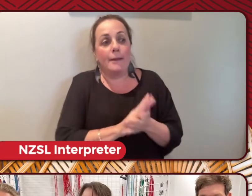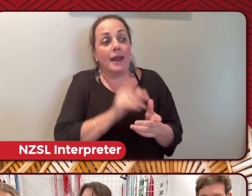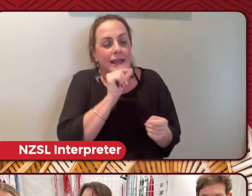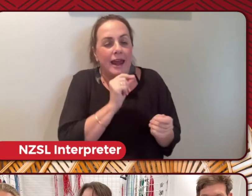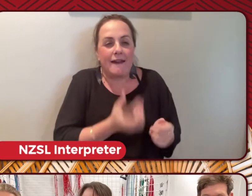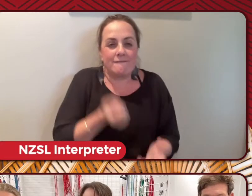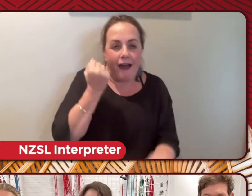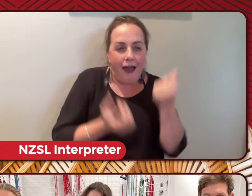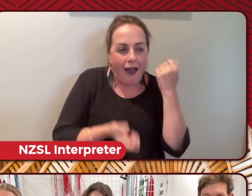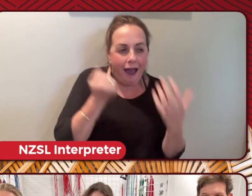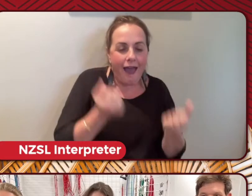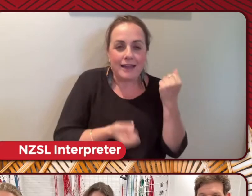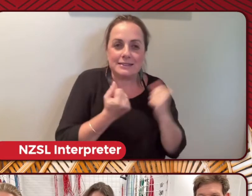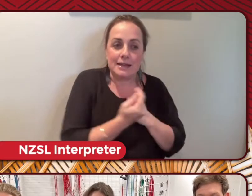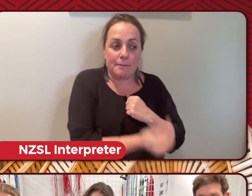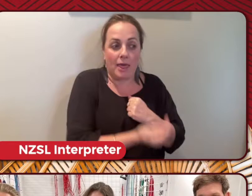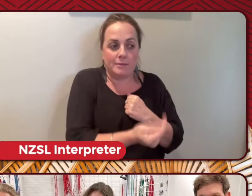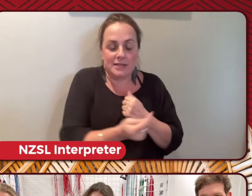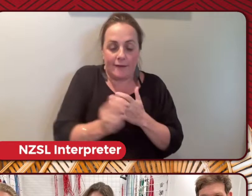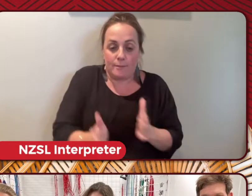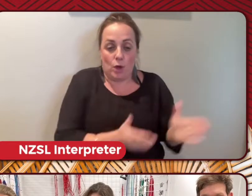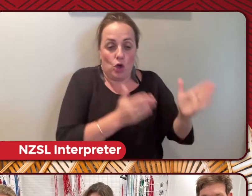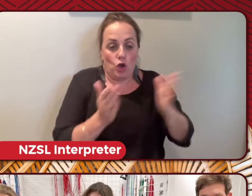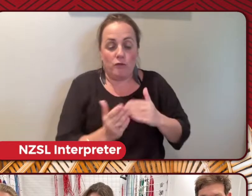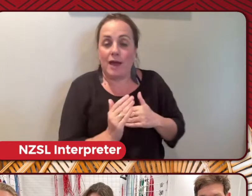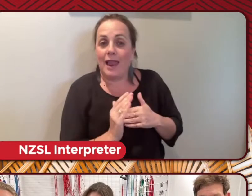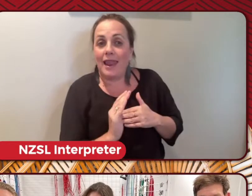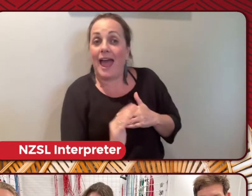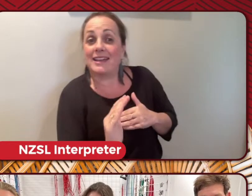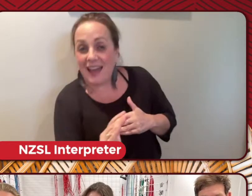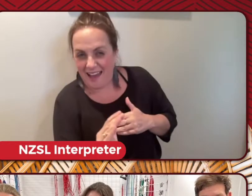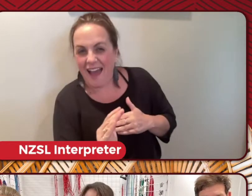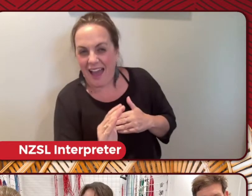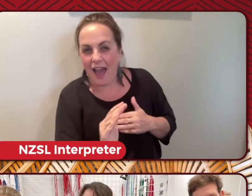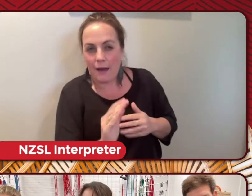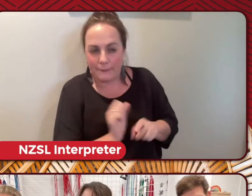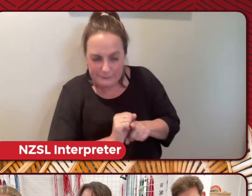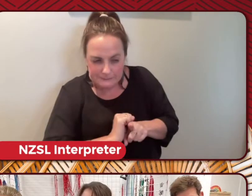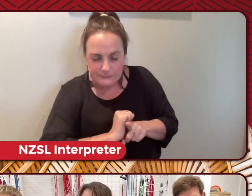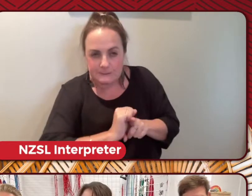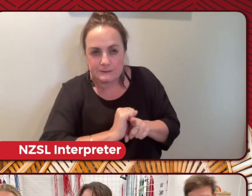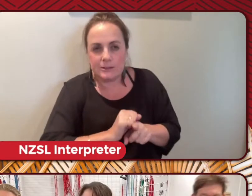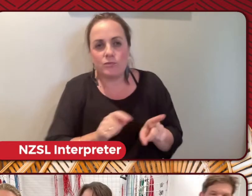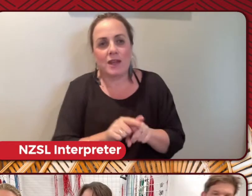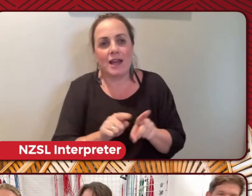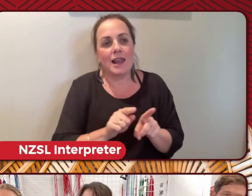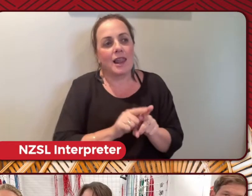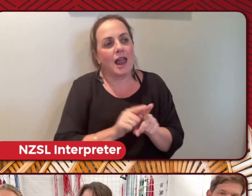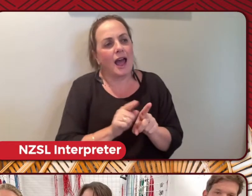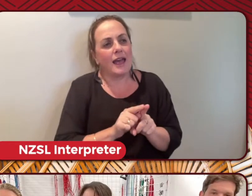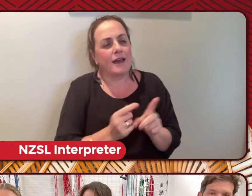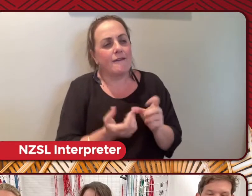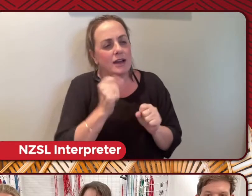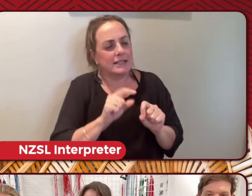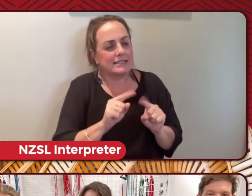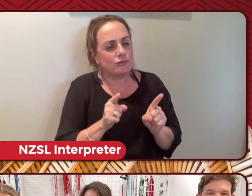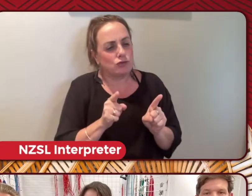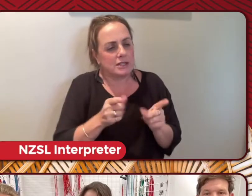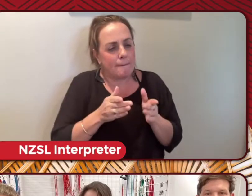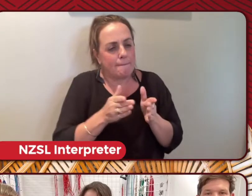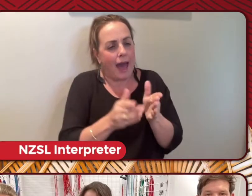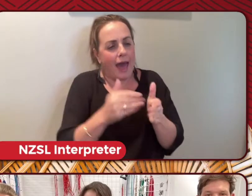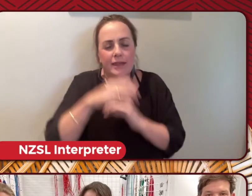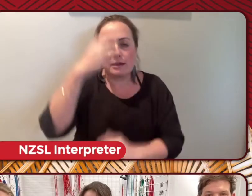this independent movement in themselves and then be able to almost find another pathway in their brain, like finding